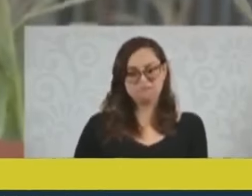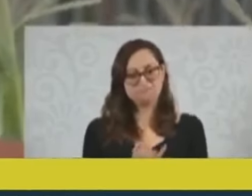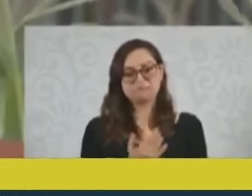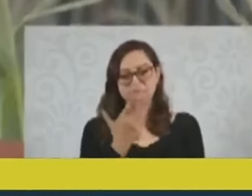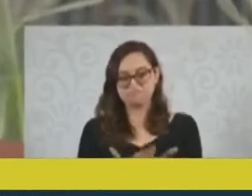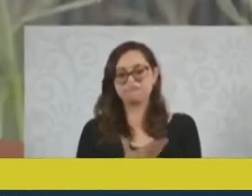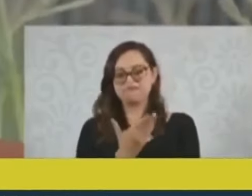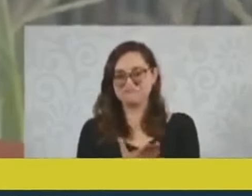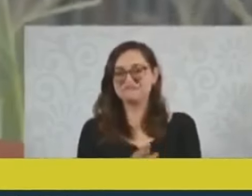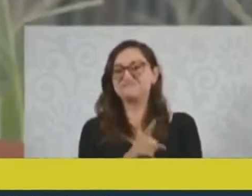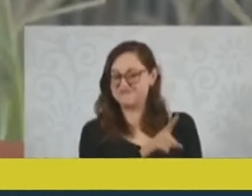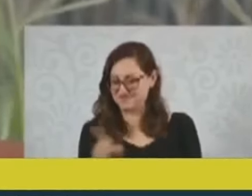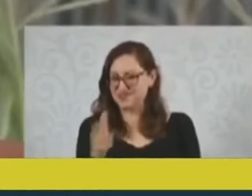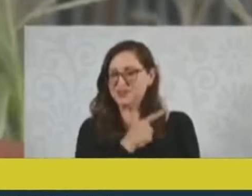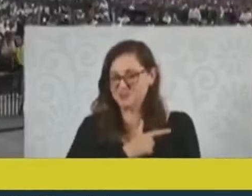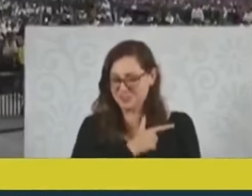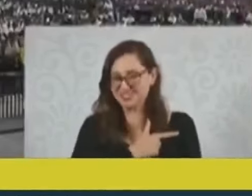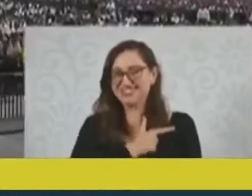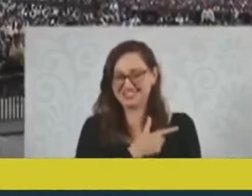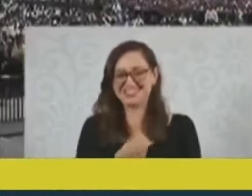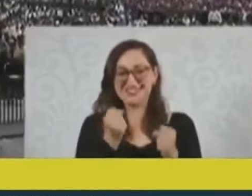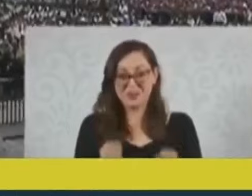government, you will like this one.